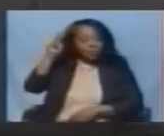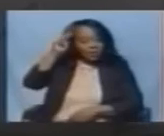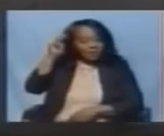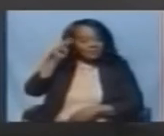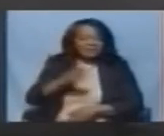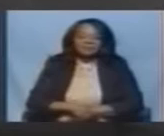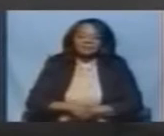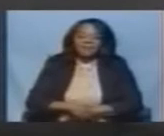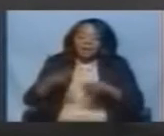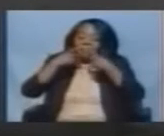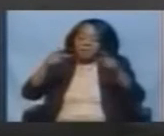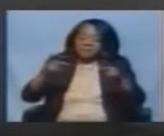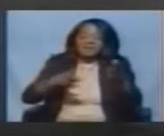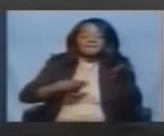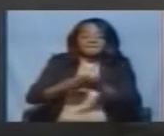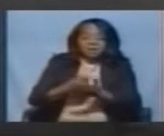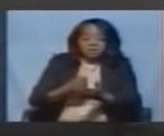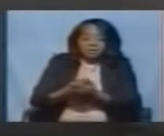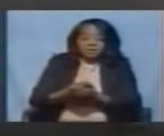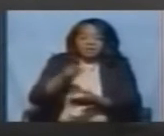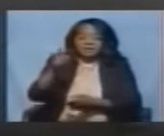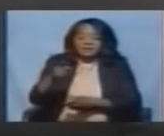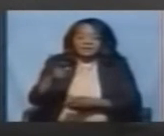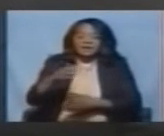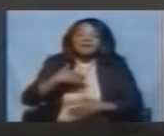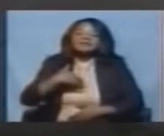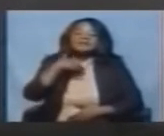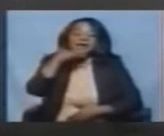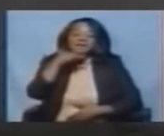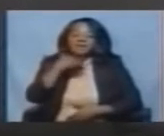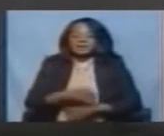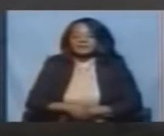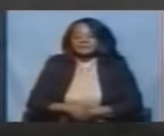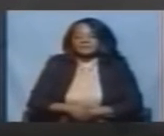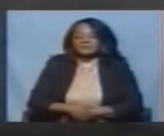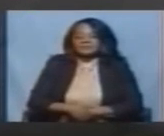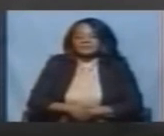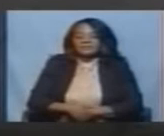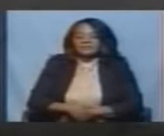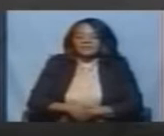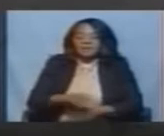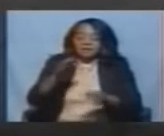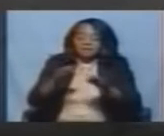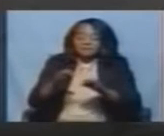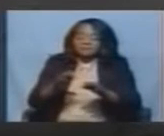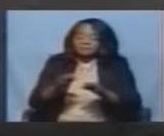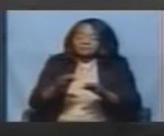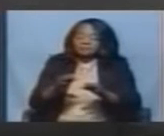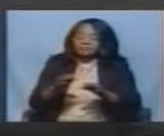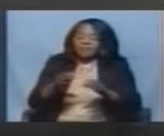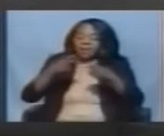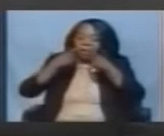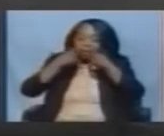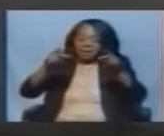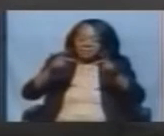public financing, public funds, these are sacred funds. Okay. Which should be protected and ring-fenced. Let me answer it this way. Public